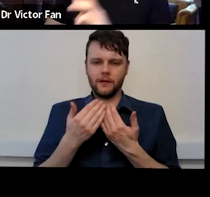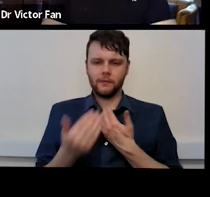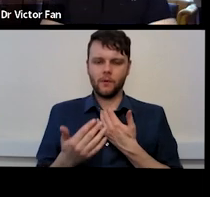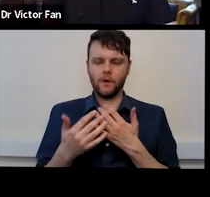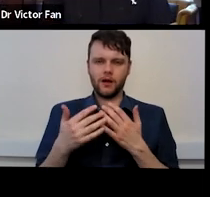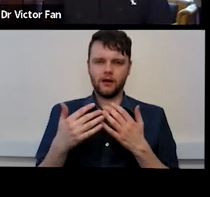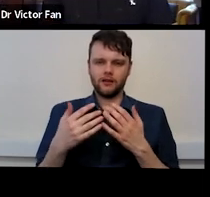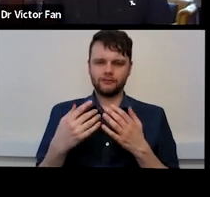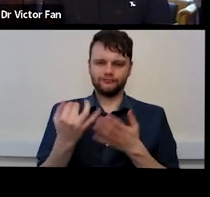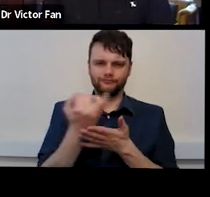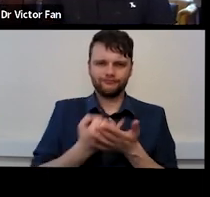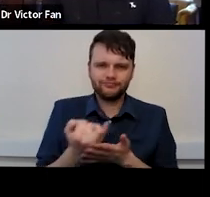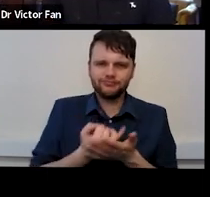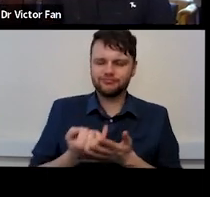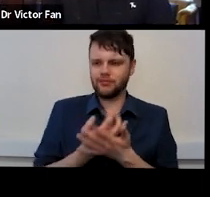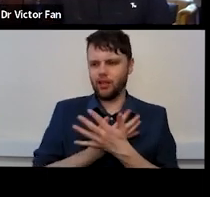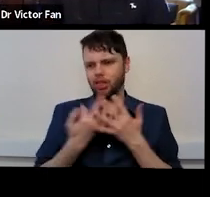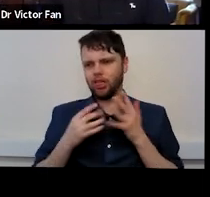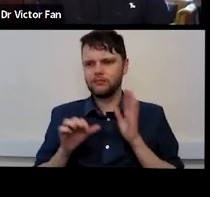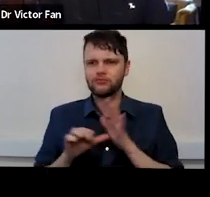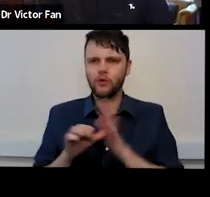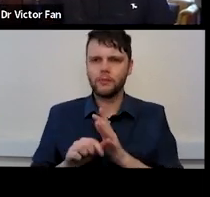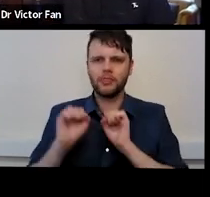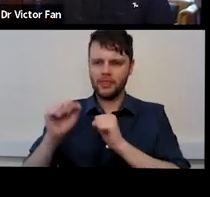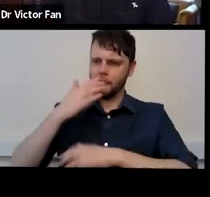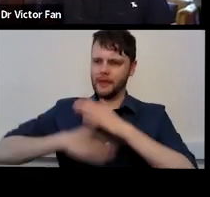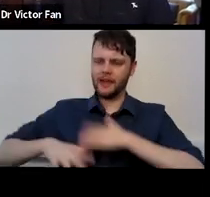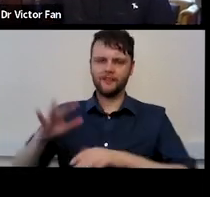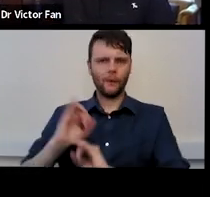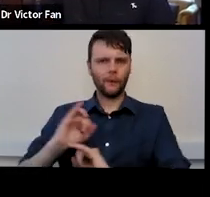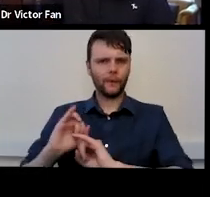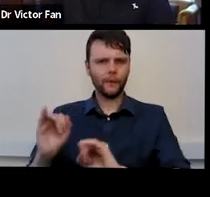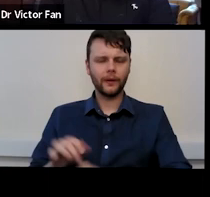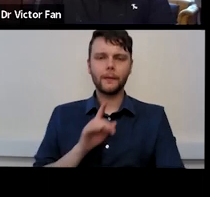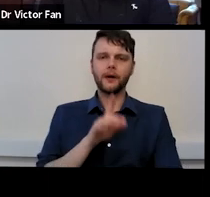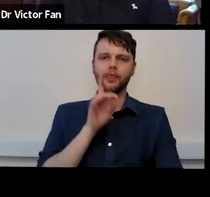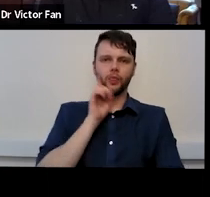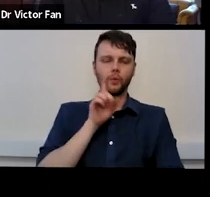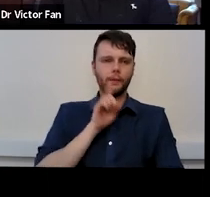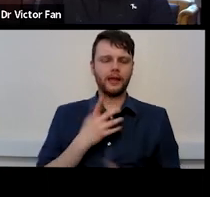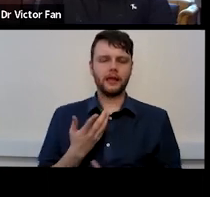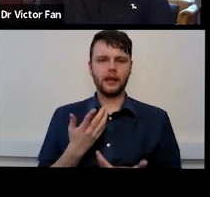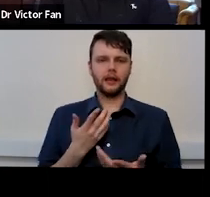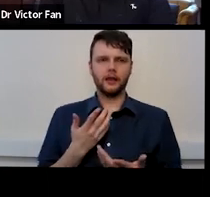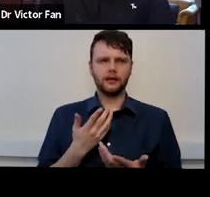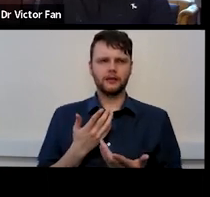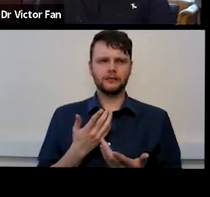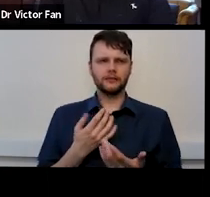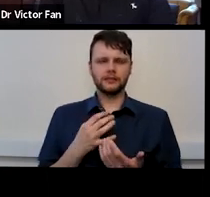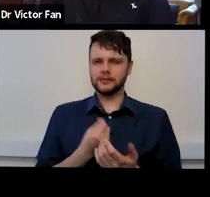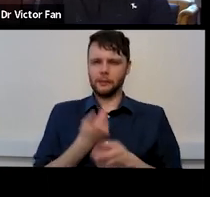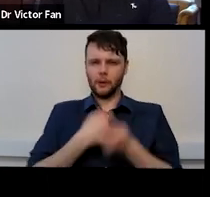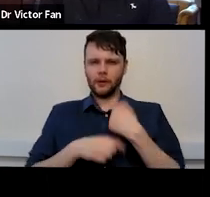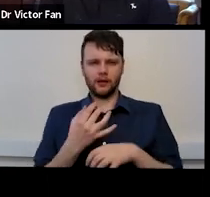downfall. The men are actually behaving very badly, but somehow the women somehow are to blame